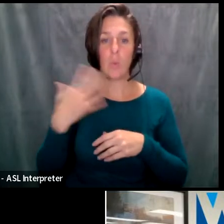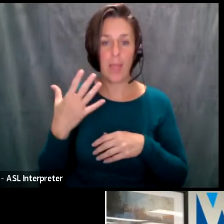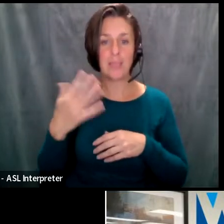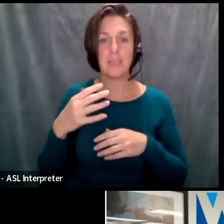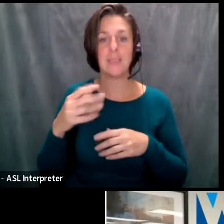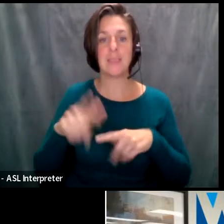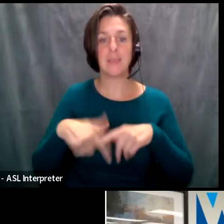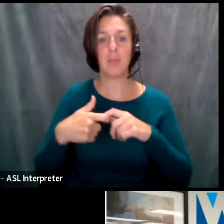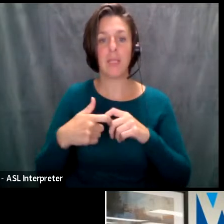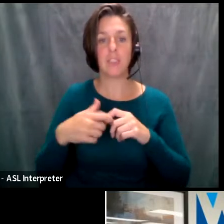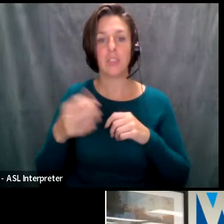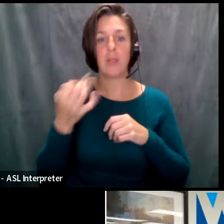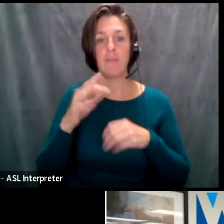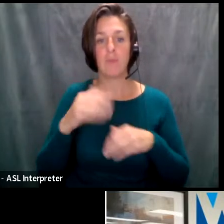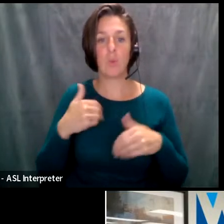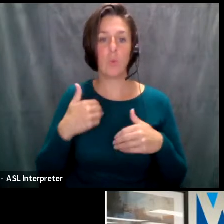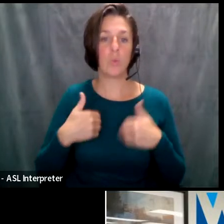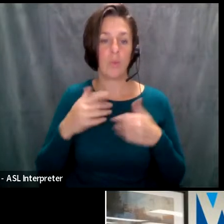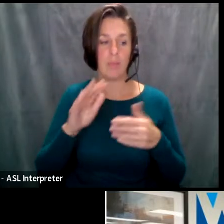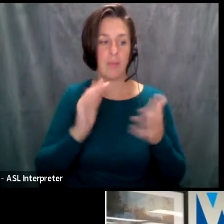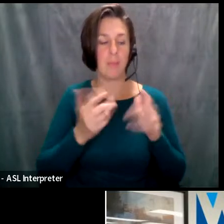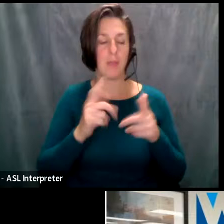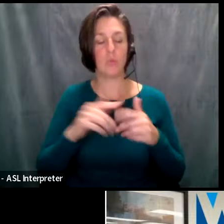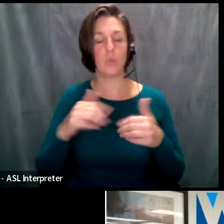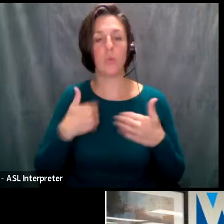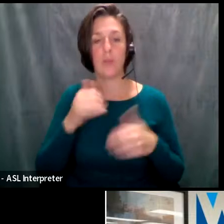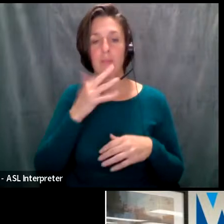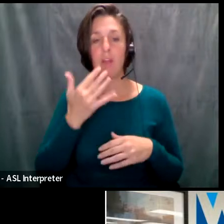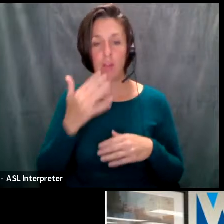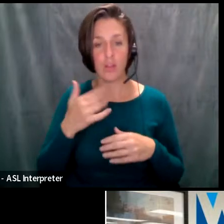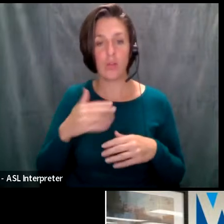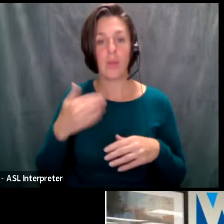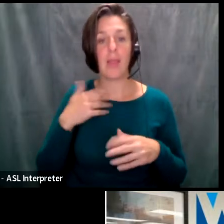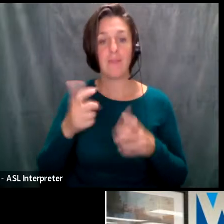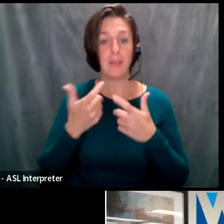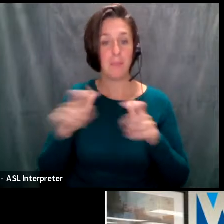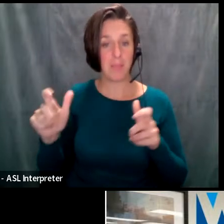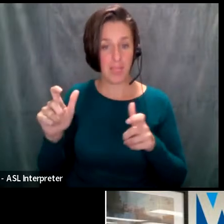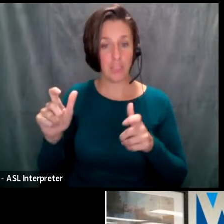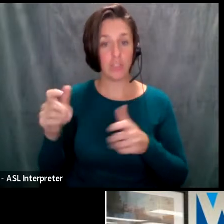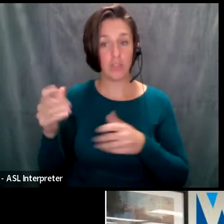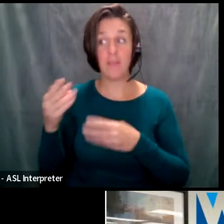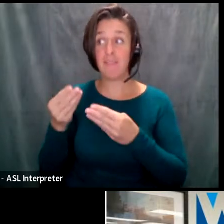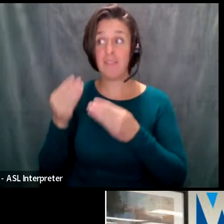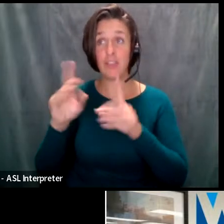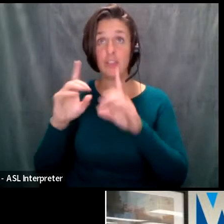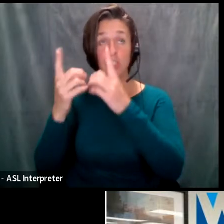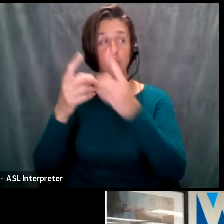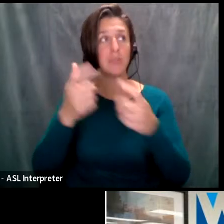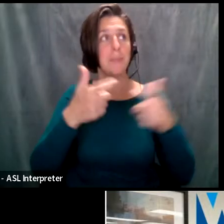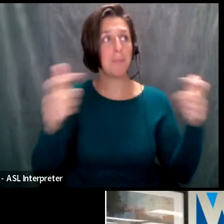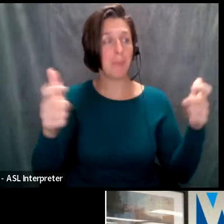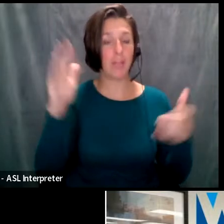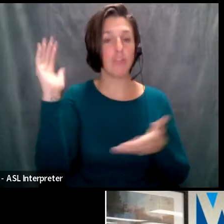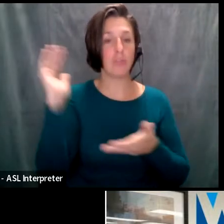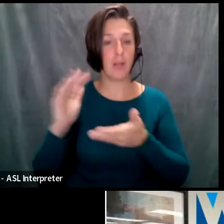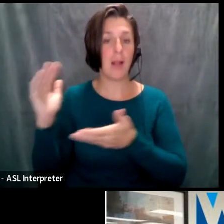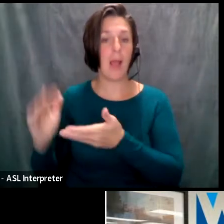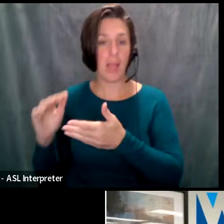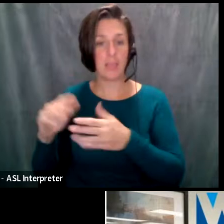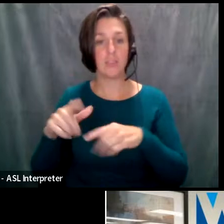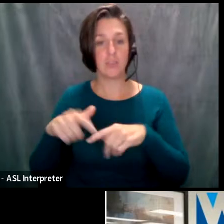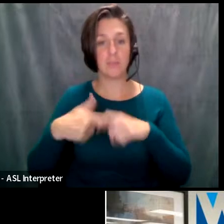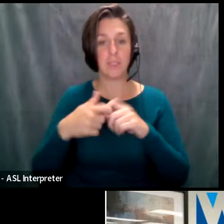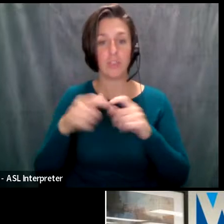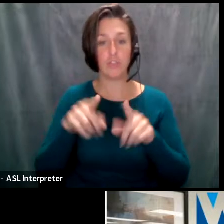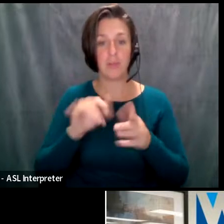color? The feeder districts have had major declines in suspensions during this time. No feeder district